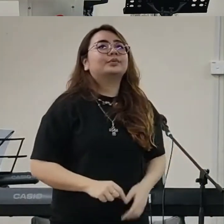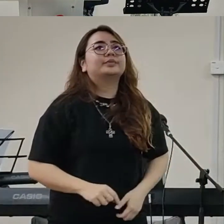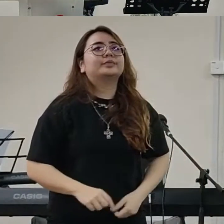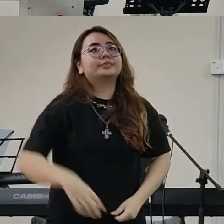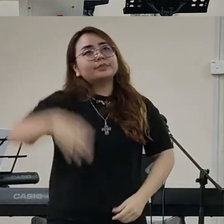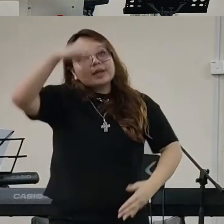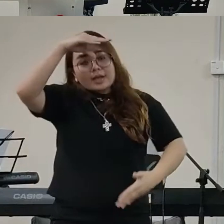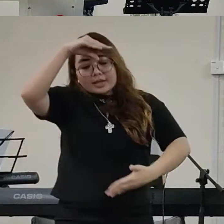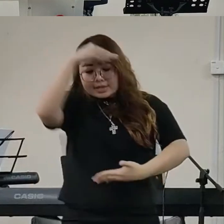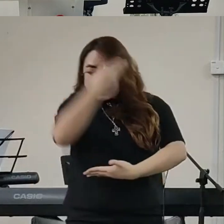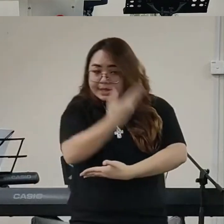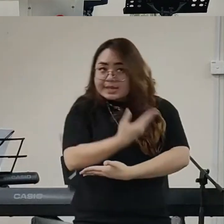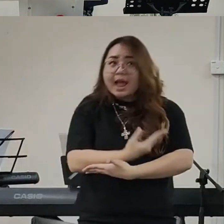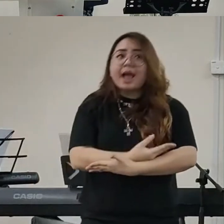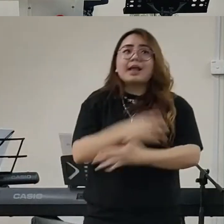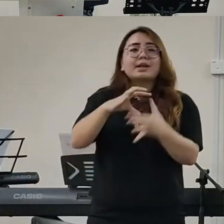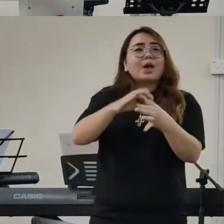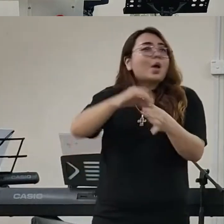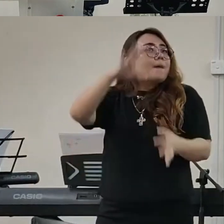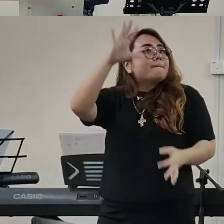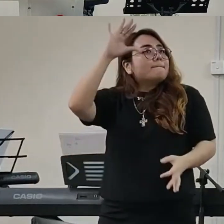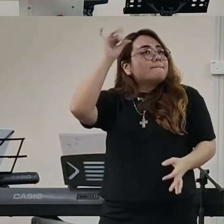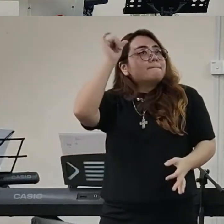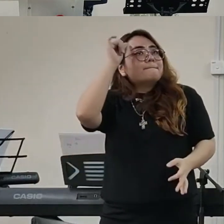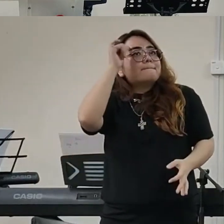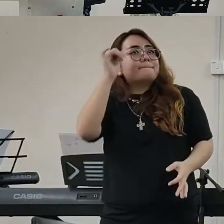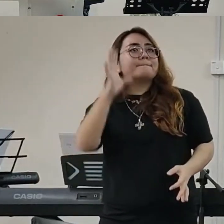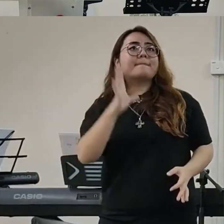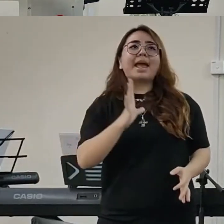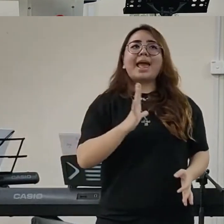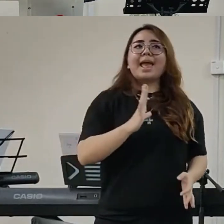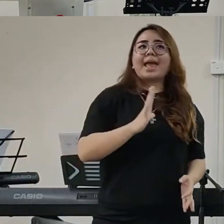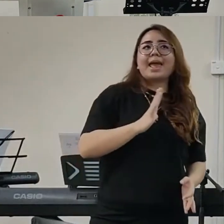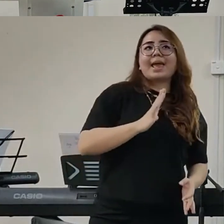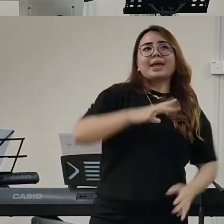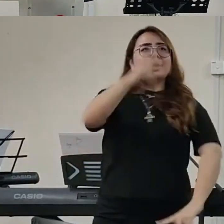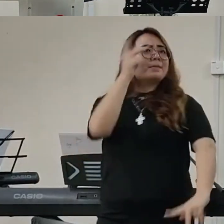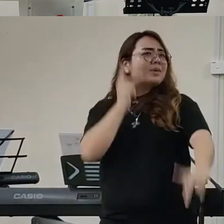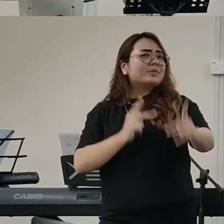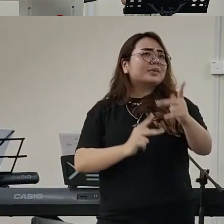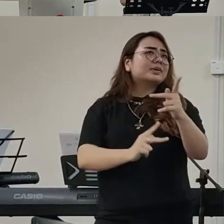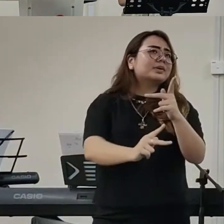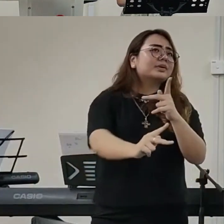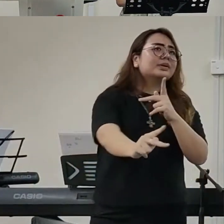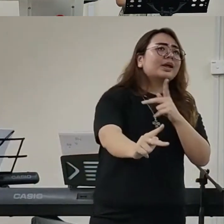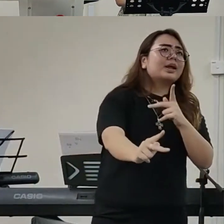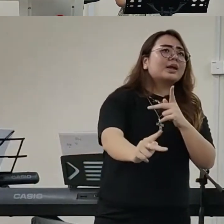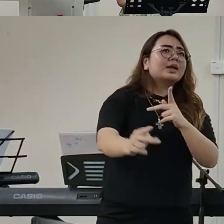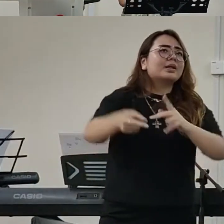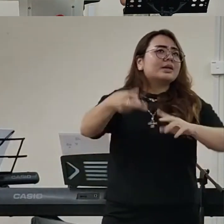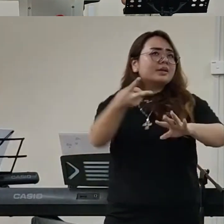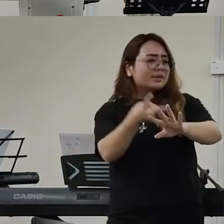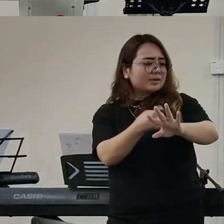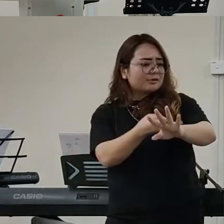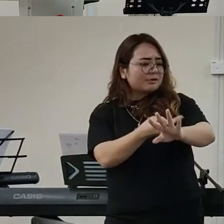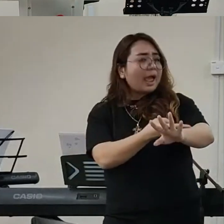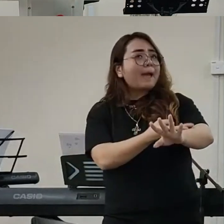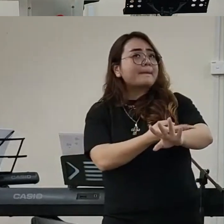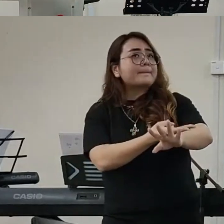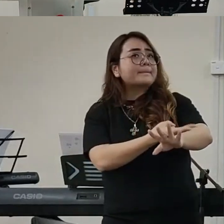see, son of man. Okay, God is speaking to Ezekiel. Prophesy against the